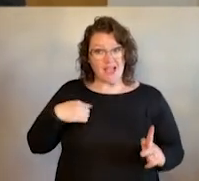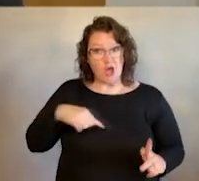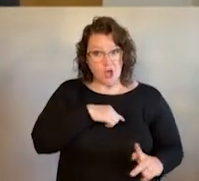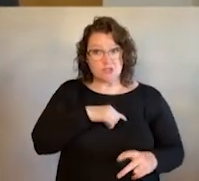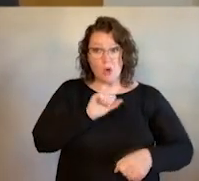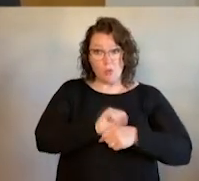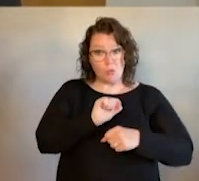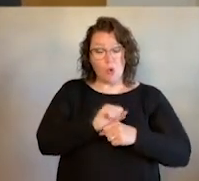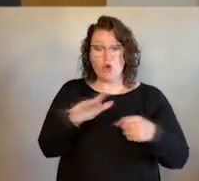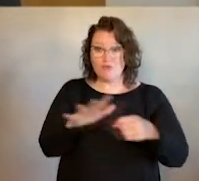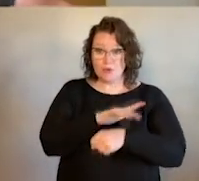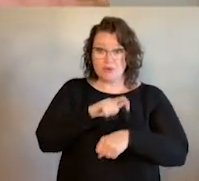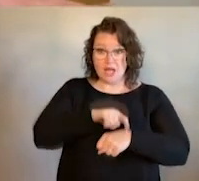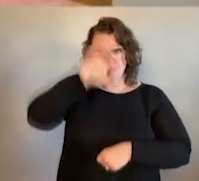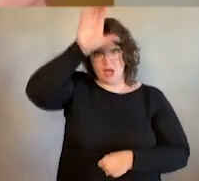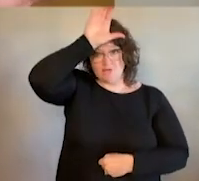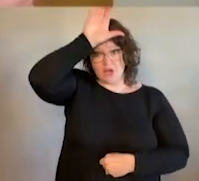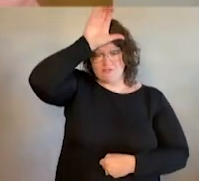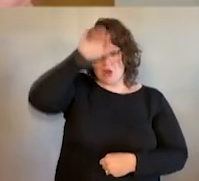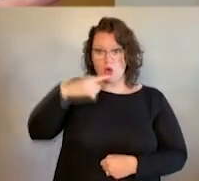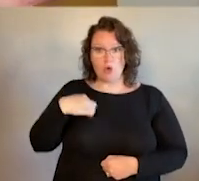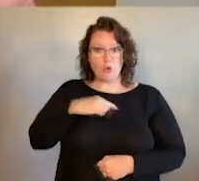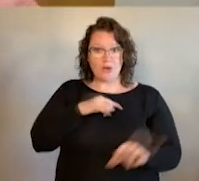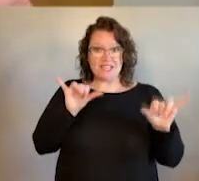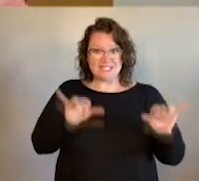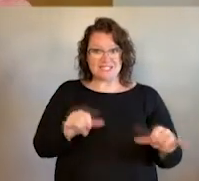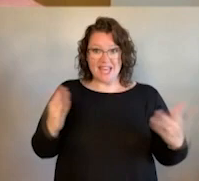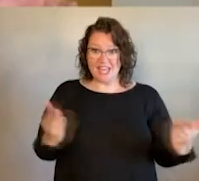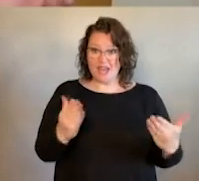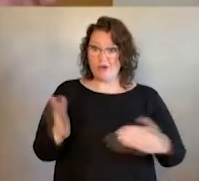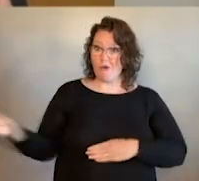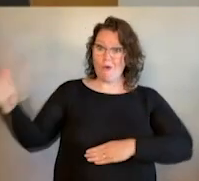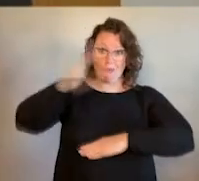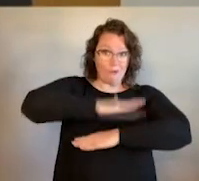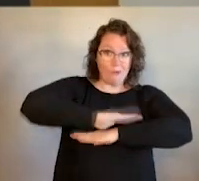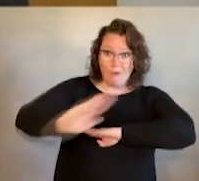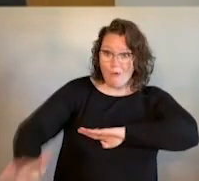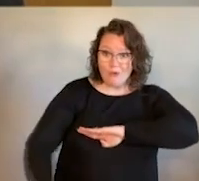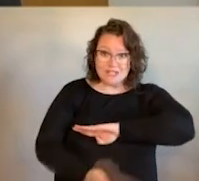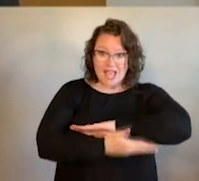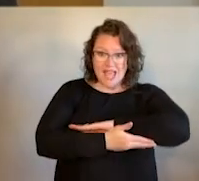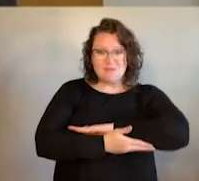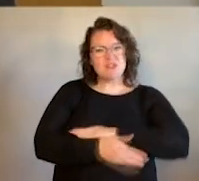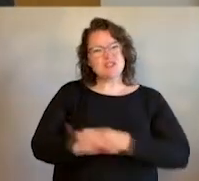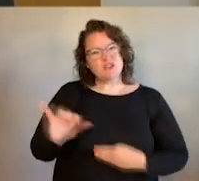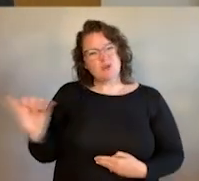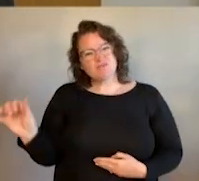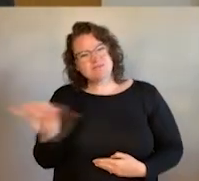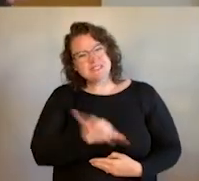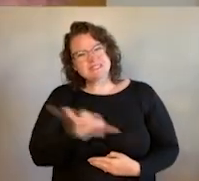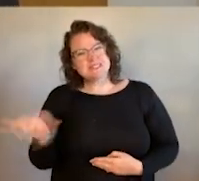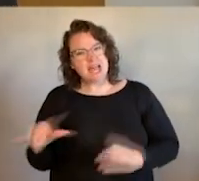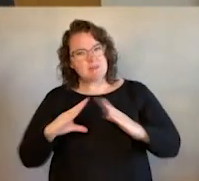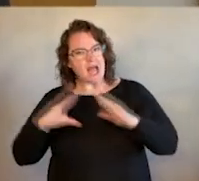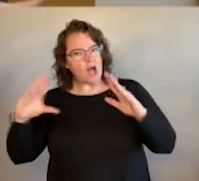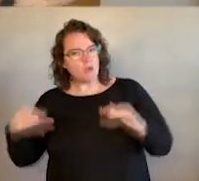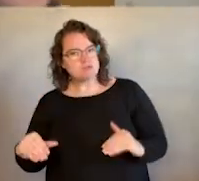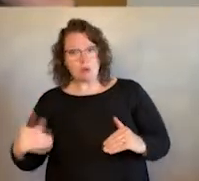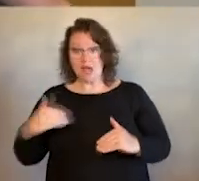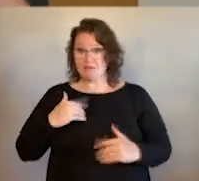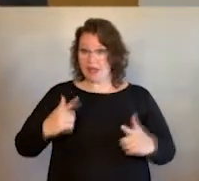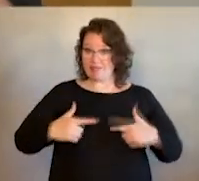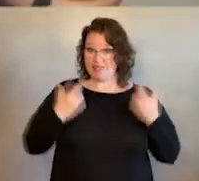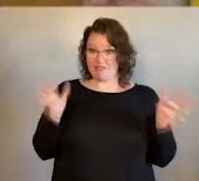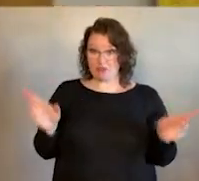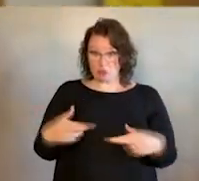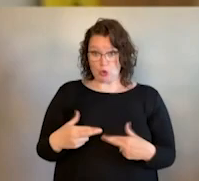career firefighter, we work at the station for 24 hours a day, and so our fire stations are also kind of like our house. So we have a living room,